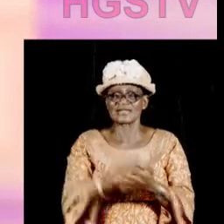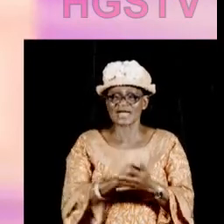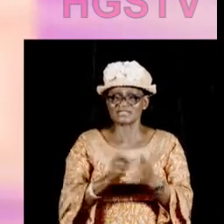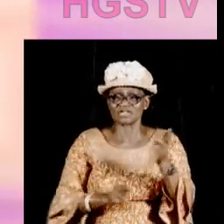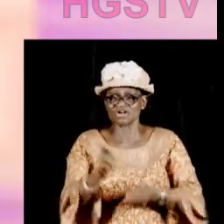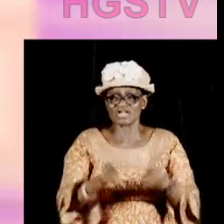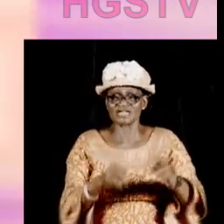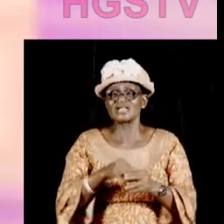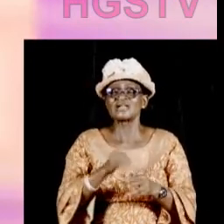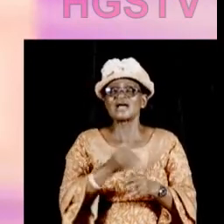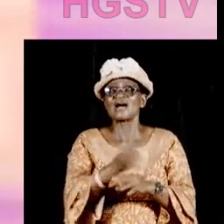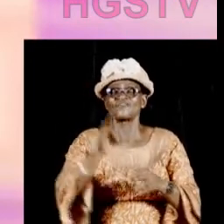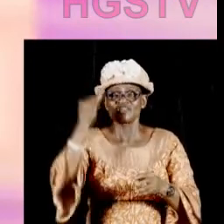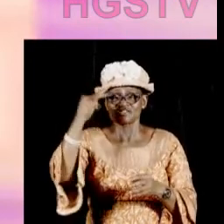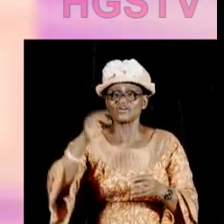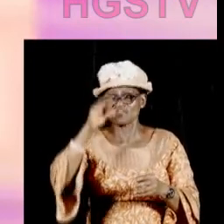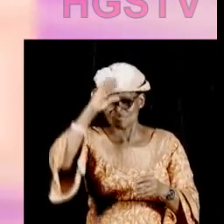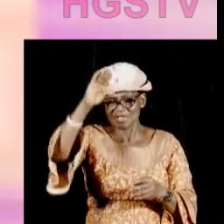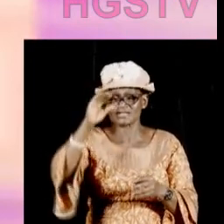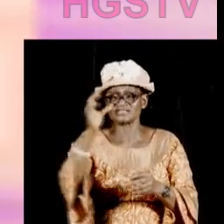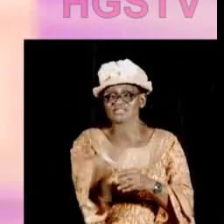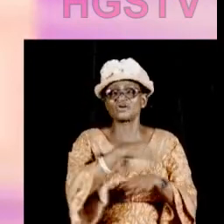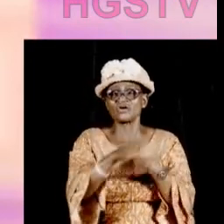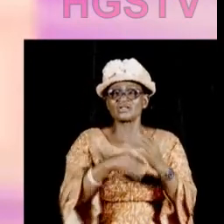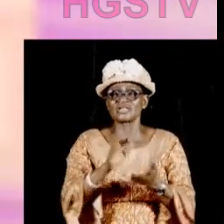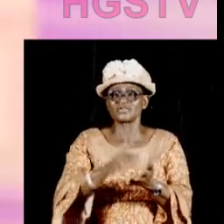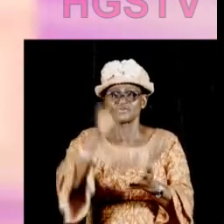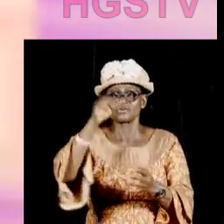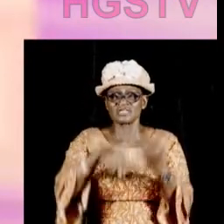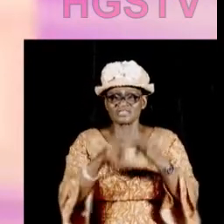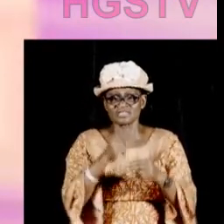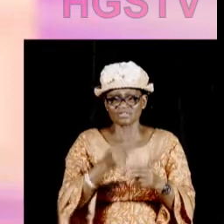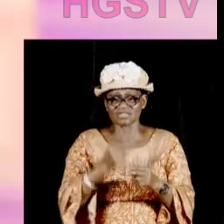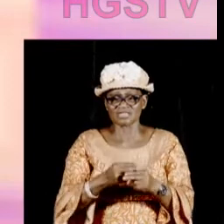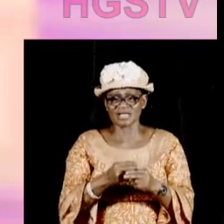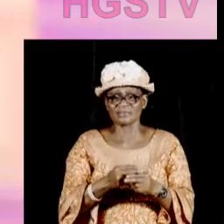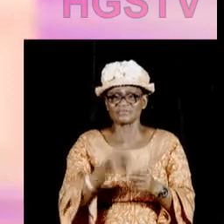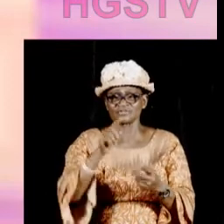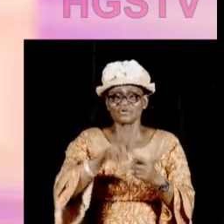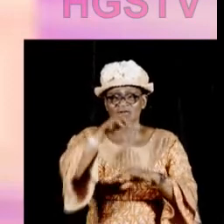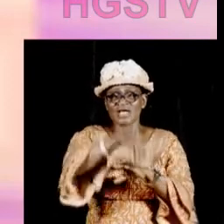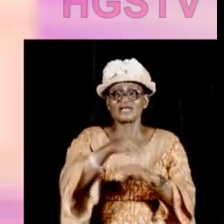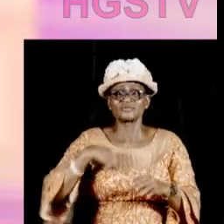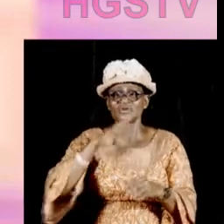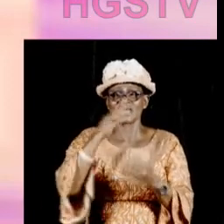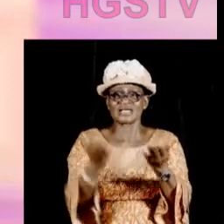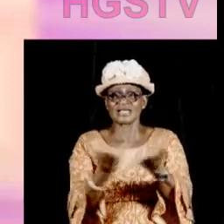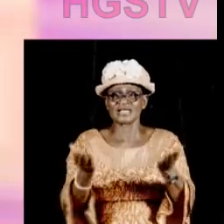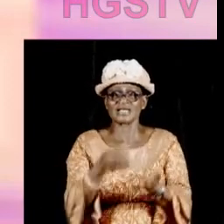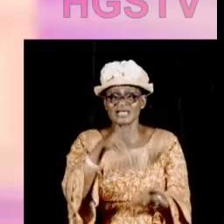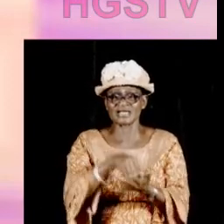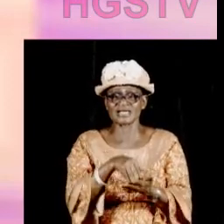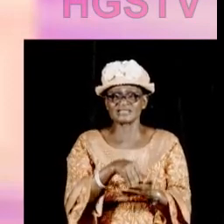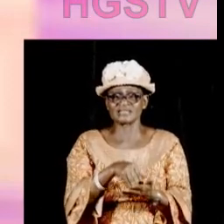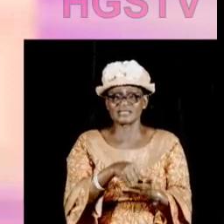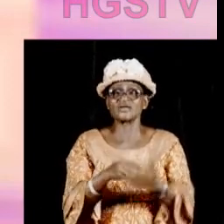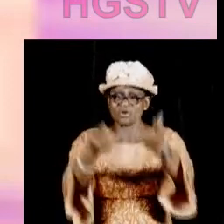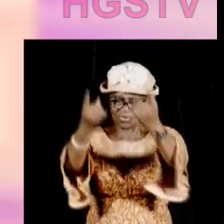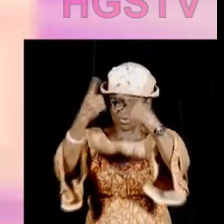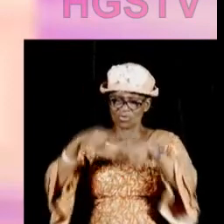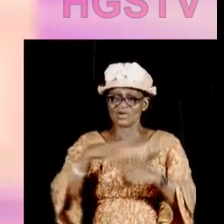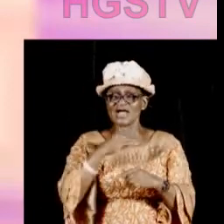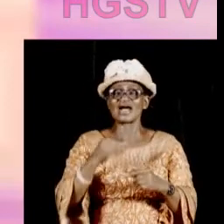of men. Take all the glory in the name of Jesus. Amen. Tonight we are here again. Come and